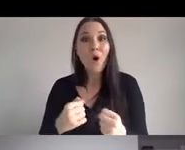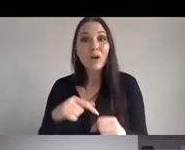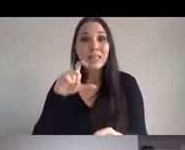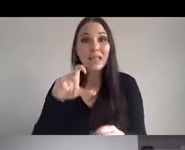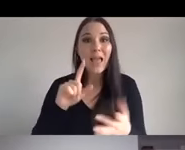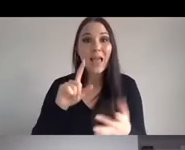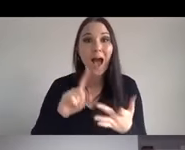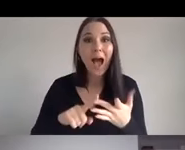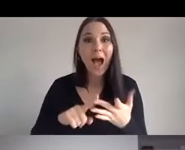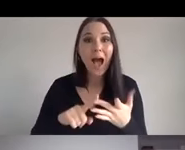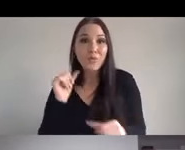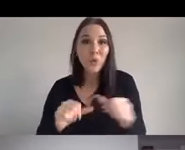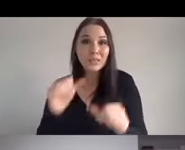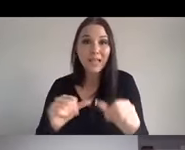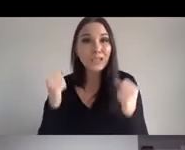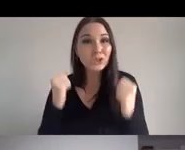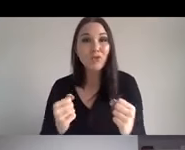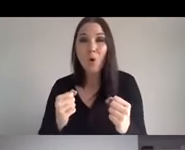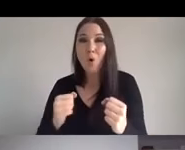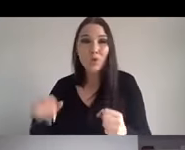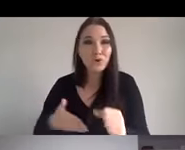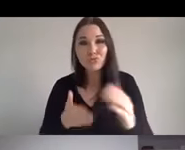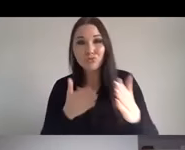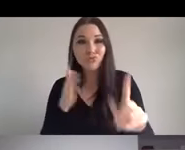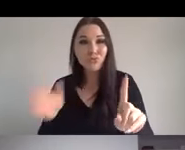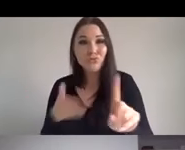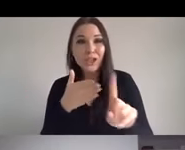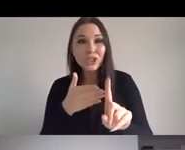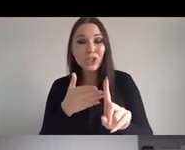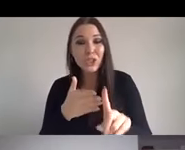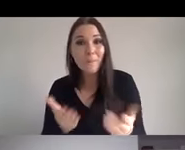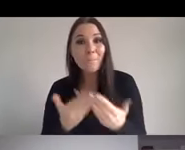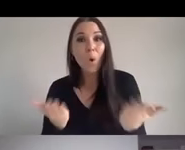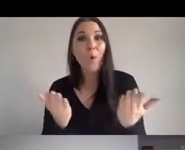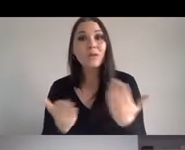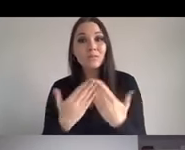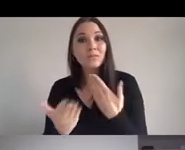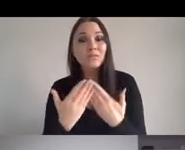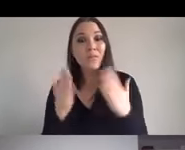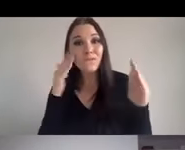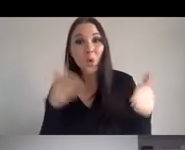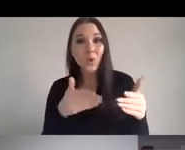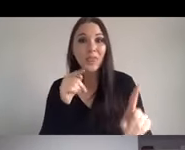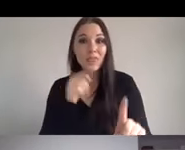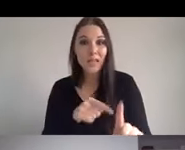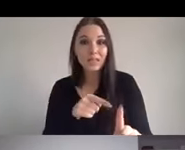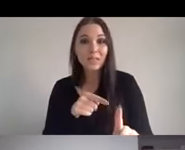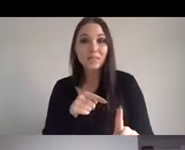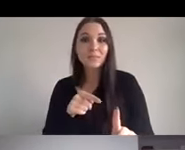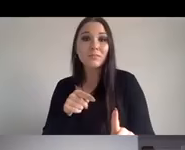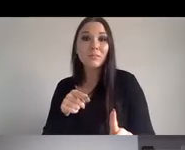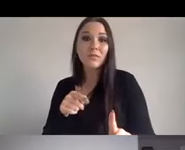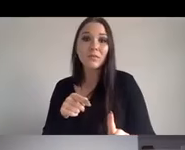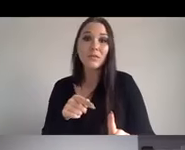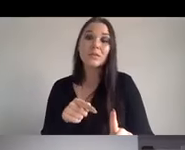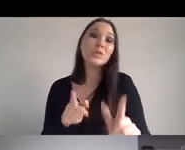have a strong process in that direction. We focus more on that because we are also going embedded in all that stuff. So AI comes